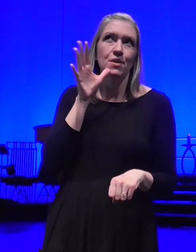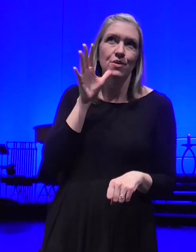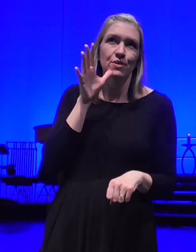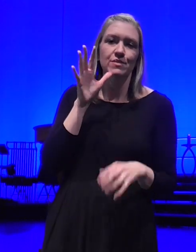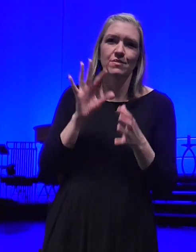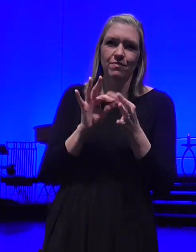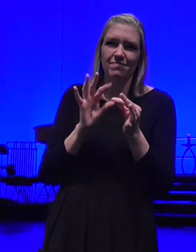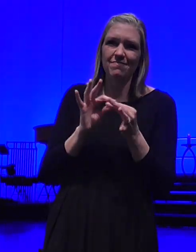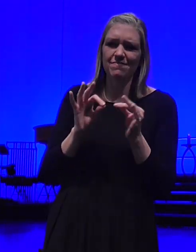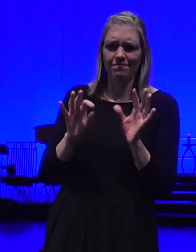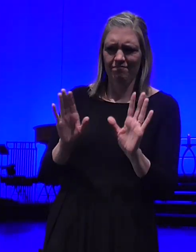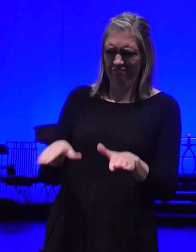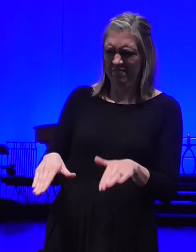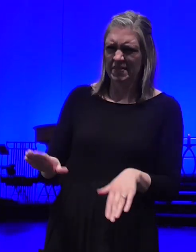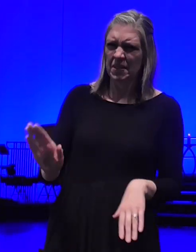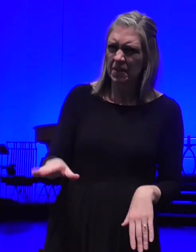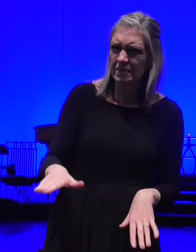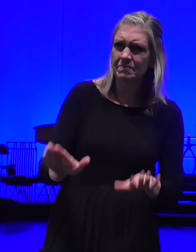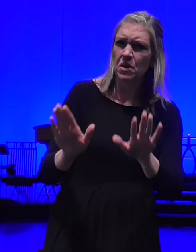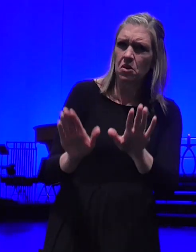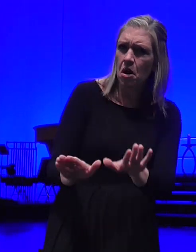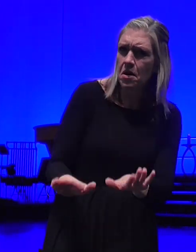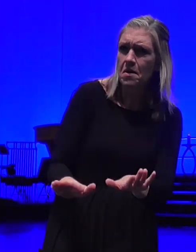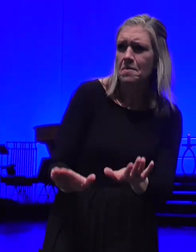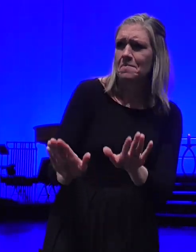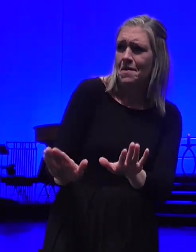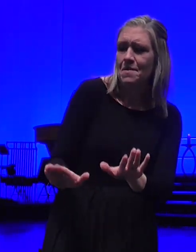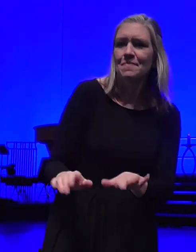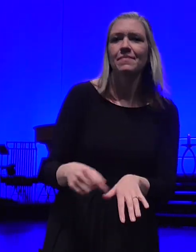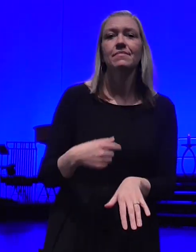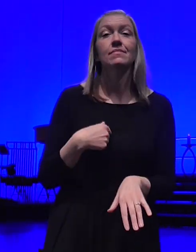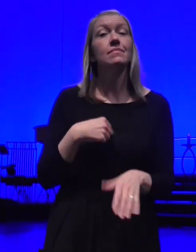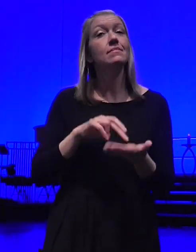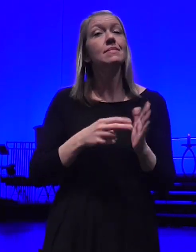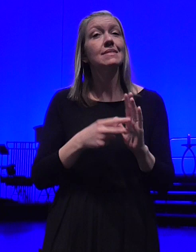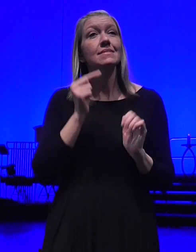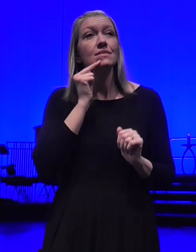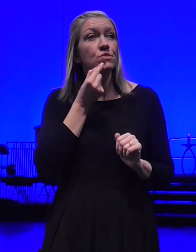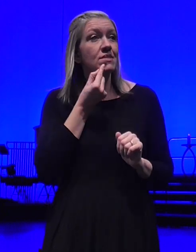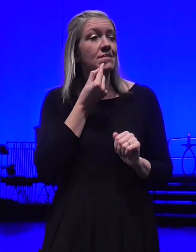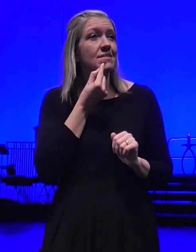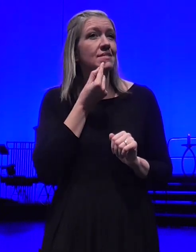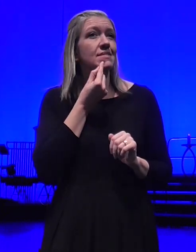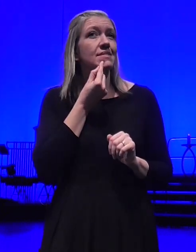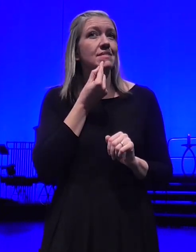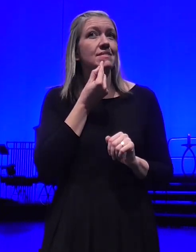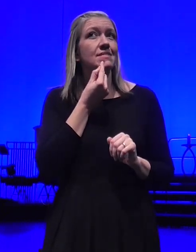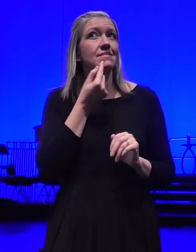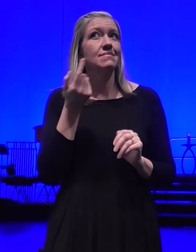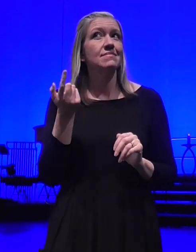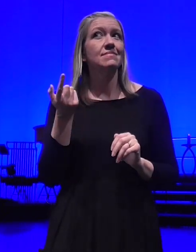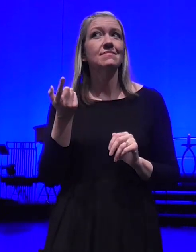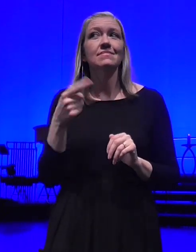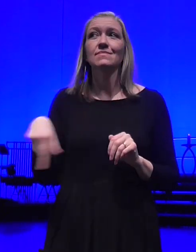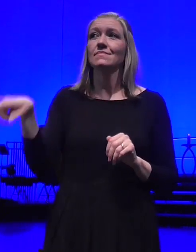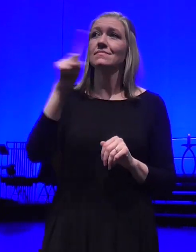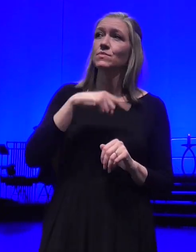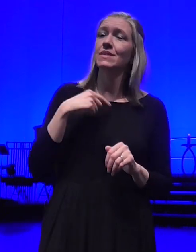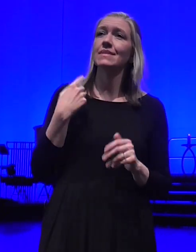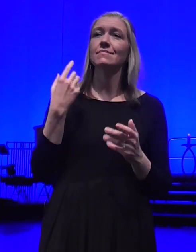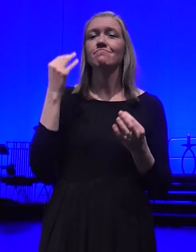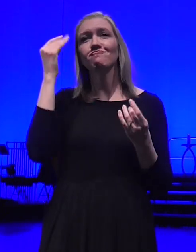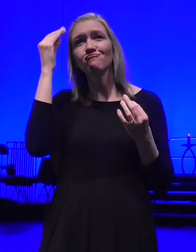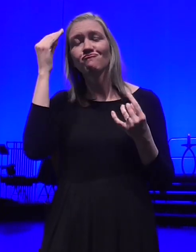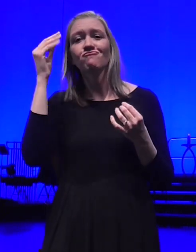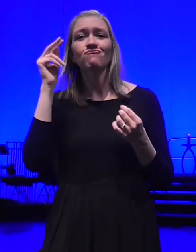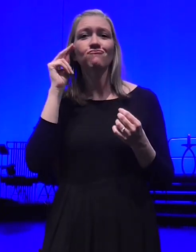young child, calm down, calm down. But I mean that seriously as we look